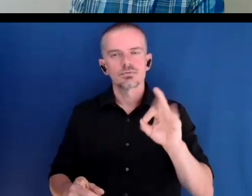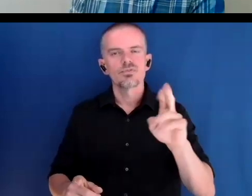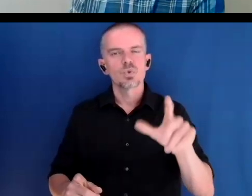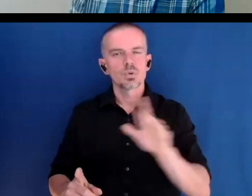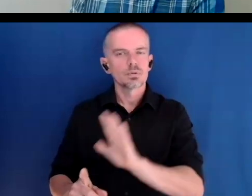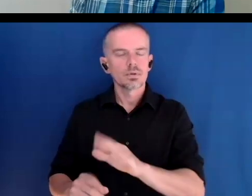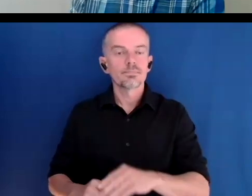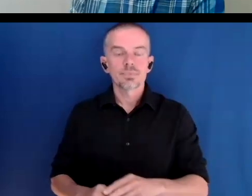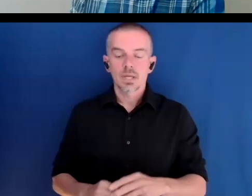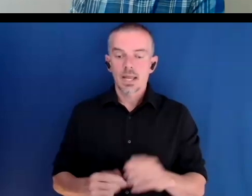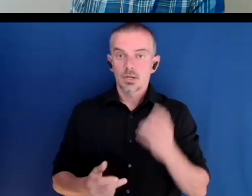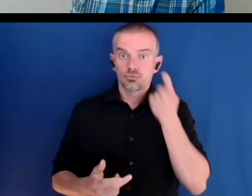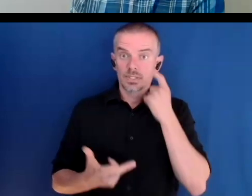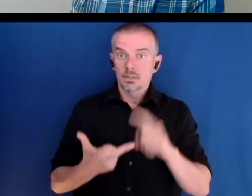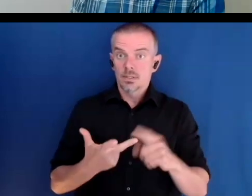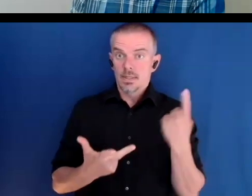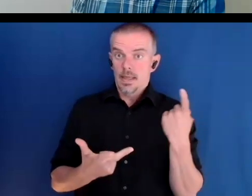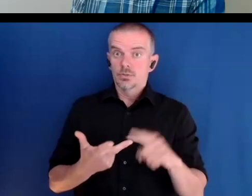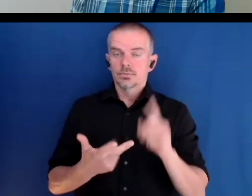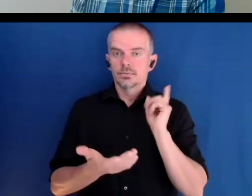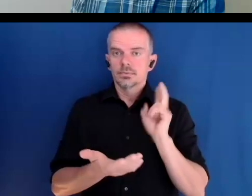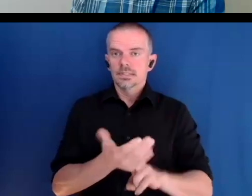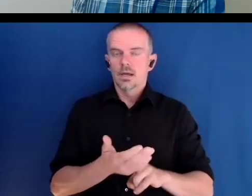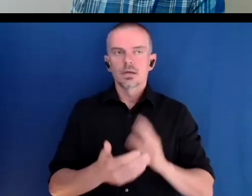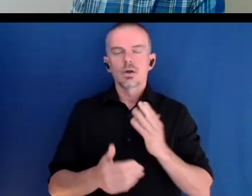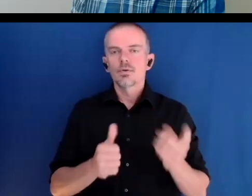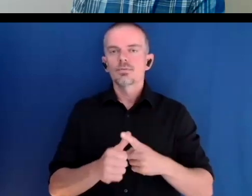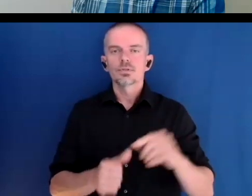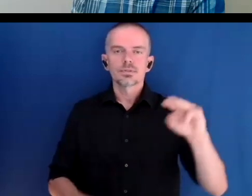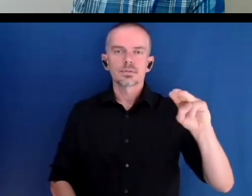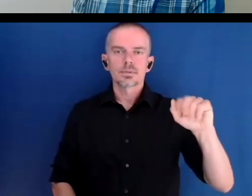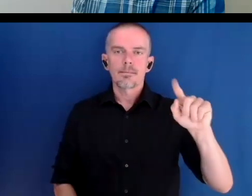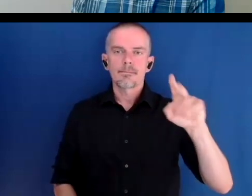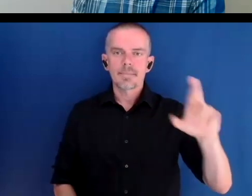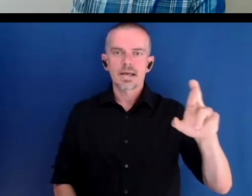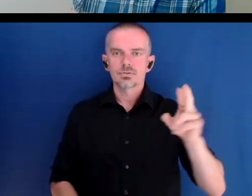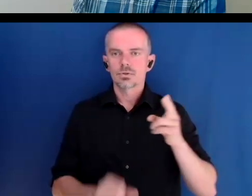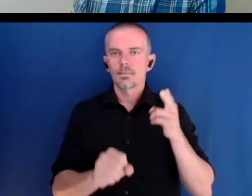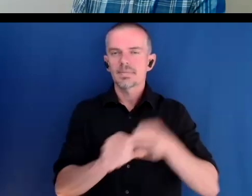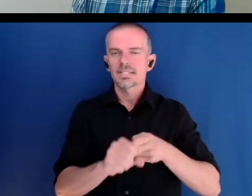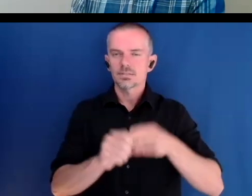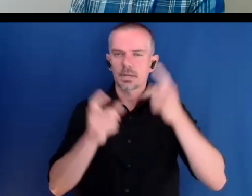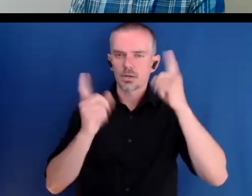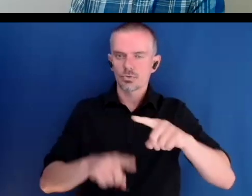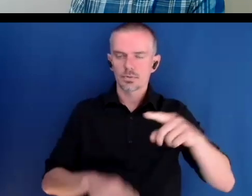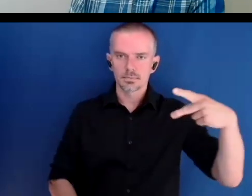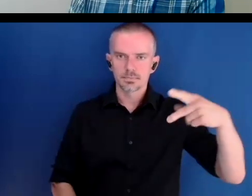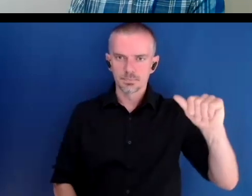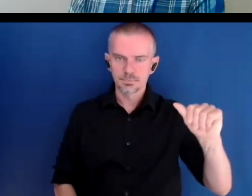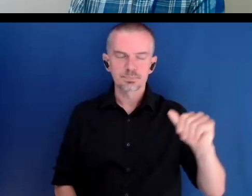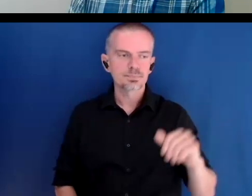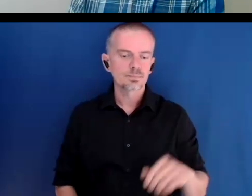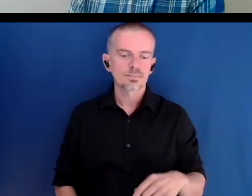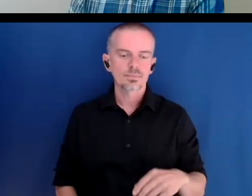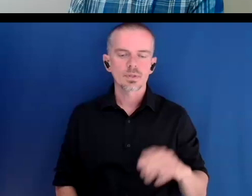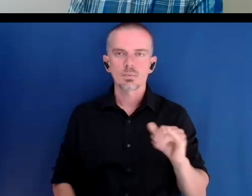that we signed our first master participating agreement, and I wanted to speak a little bit to that. That was something that, as I